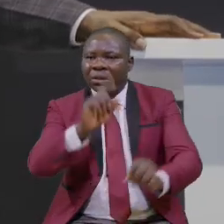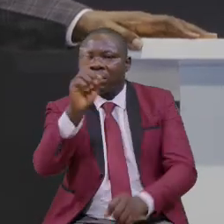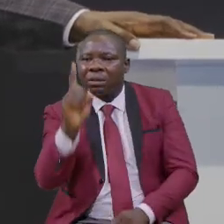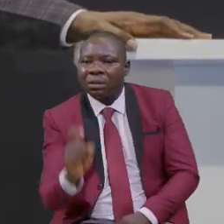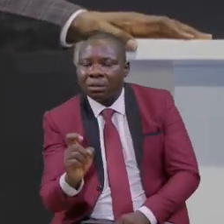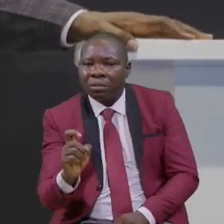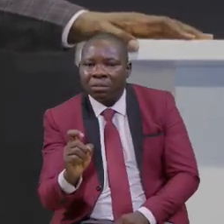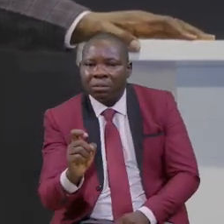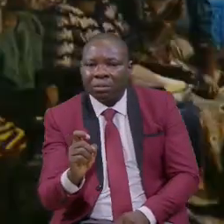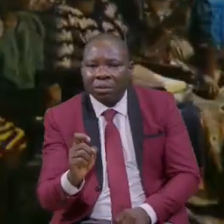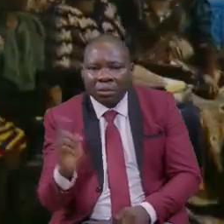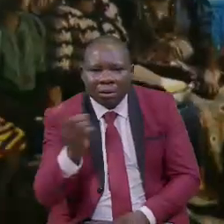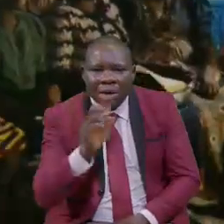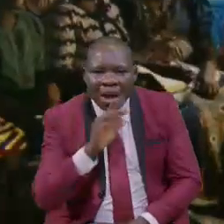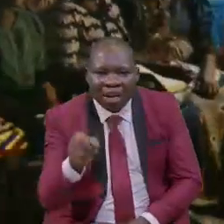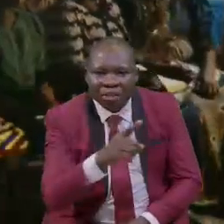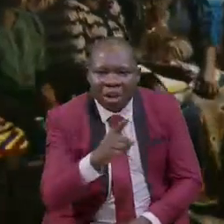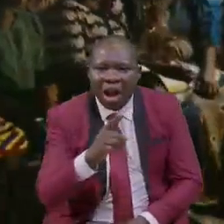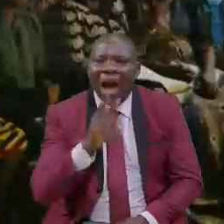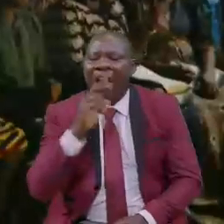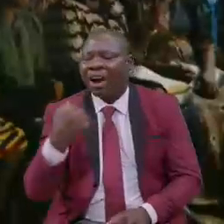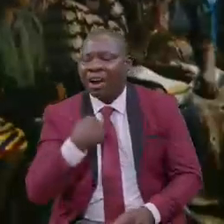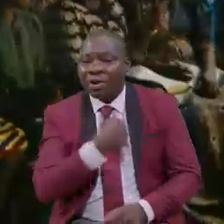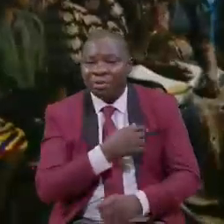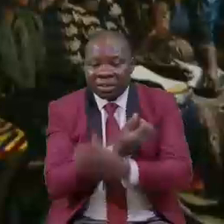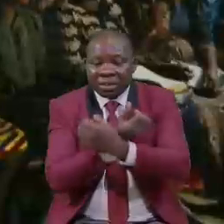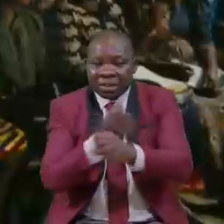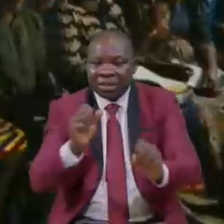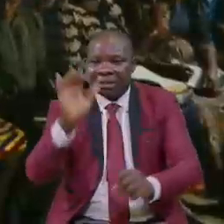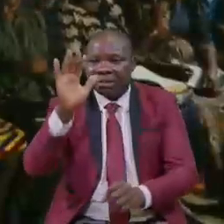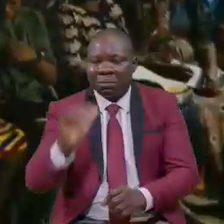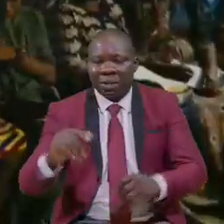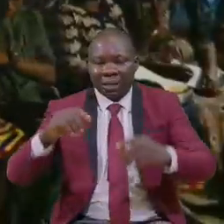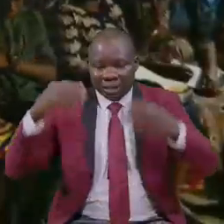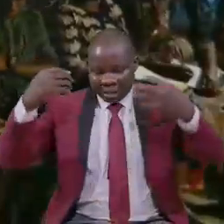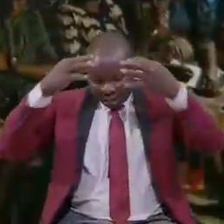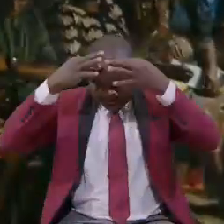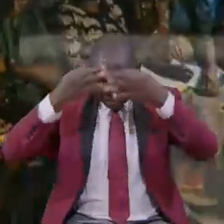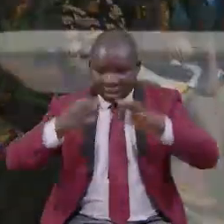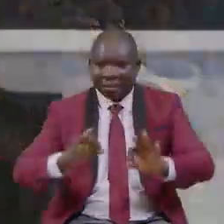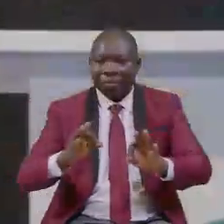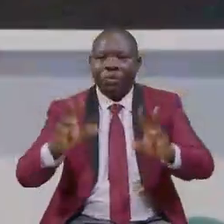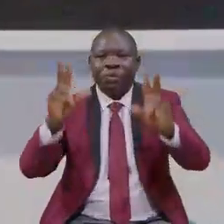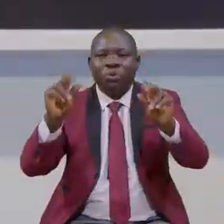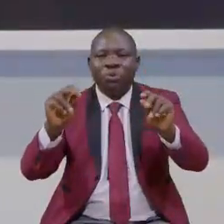Where are you? Are we saved by resolution? By water?